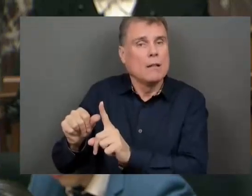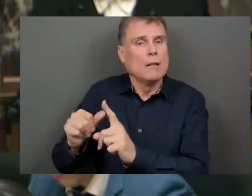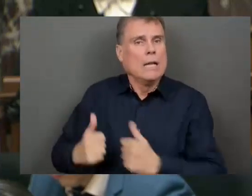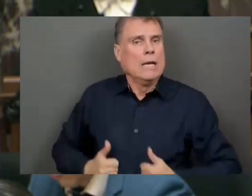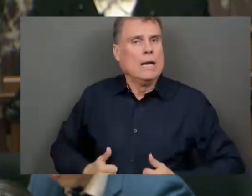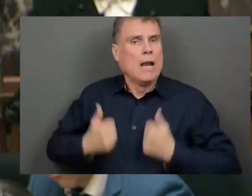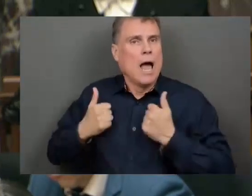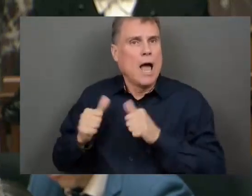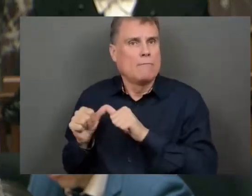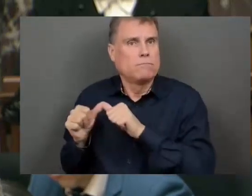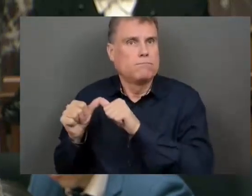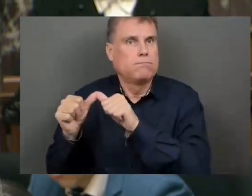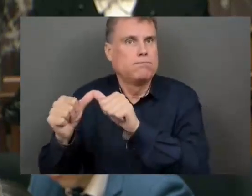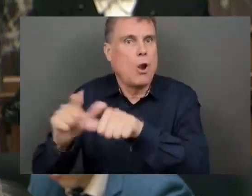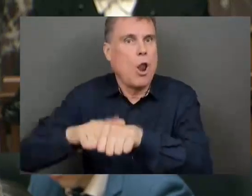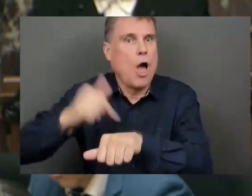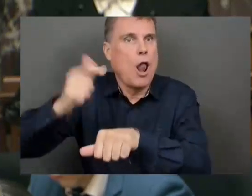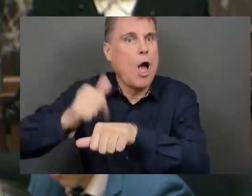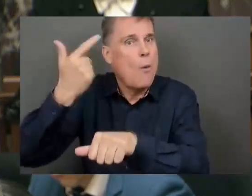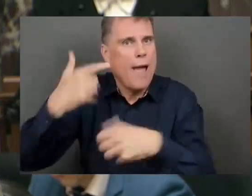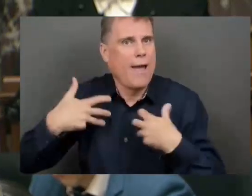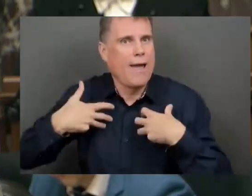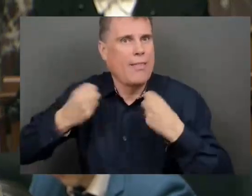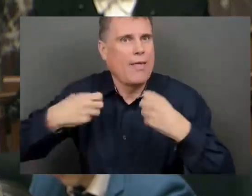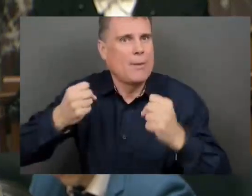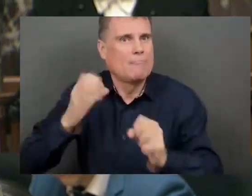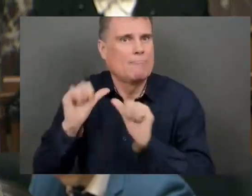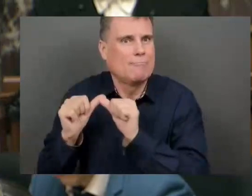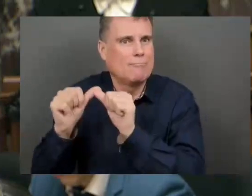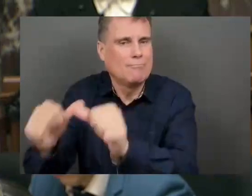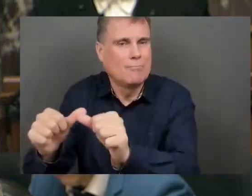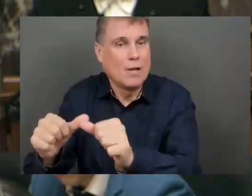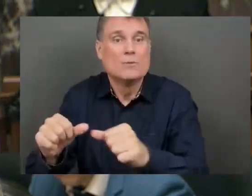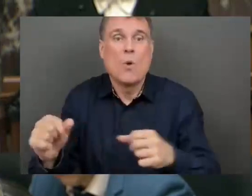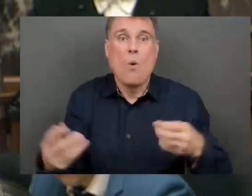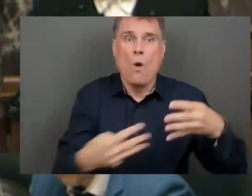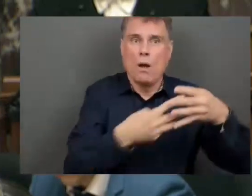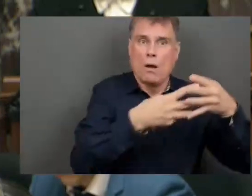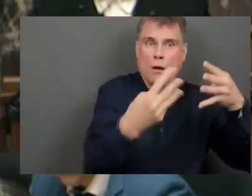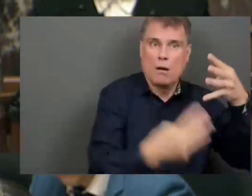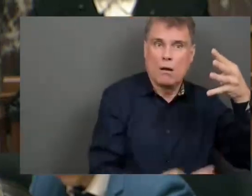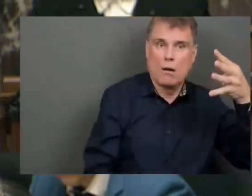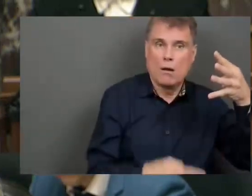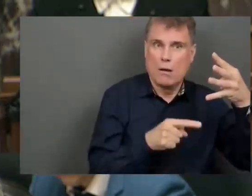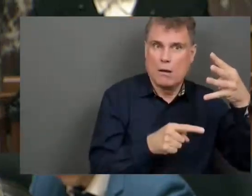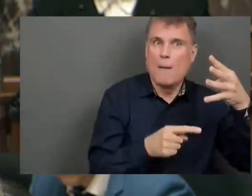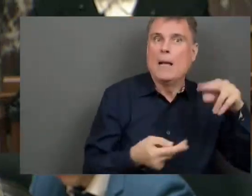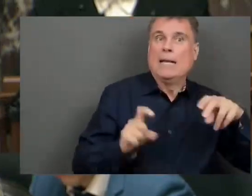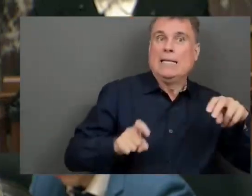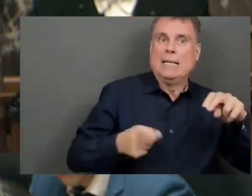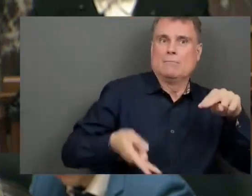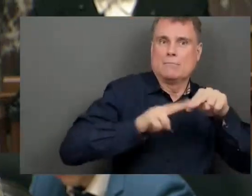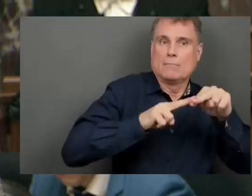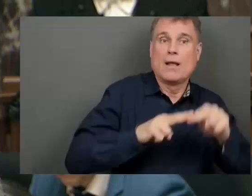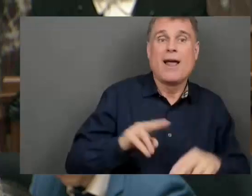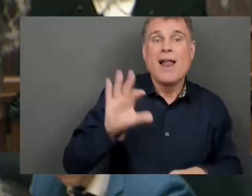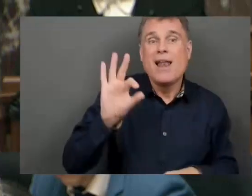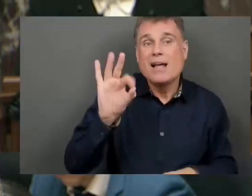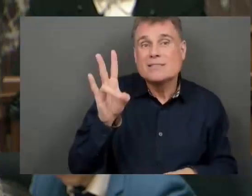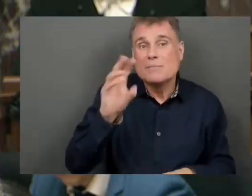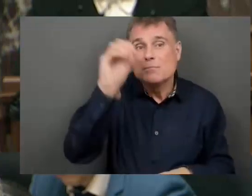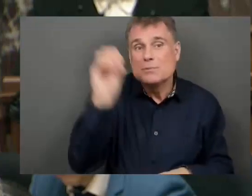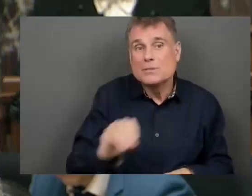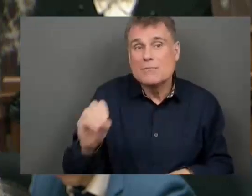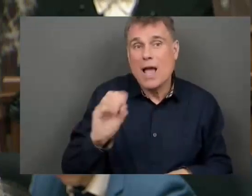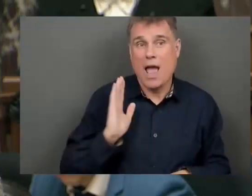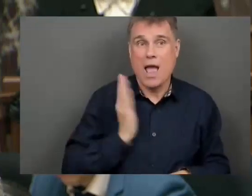increased. The focus, absolutely, 97% of the budget goes directly to people that need supports, and we